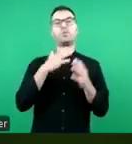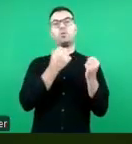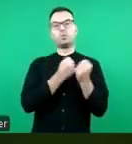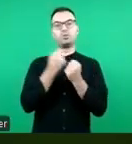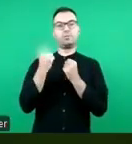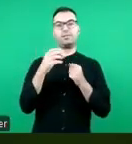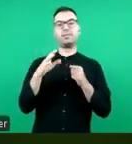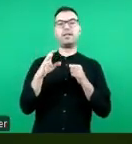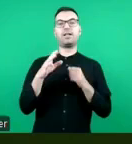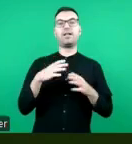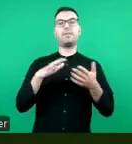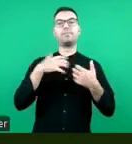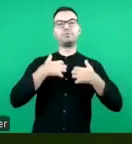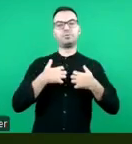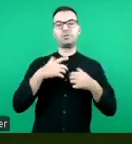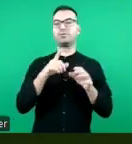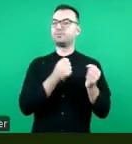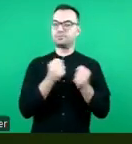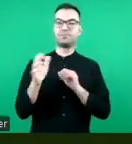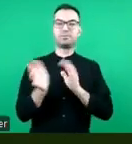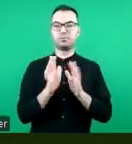ecosystems, then they were